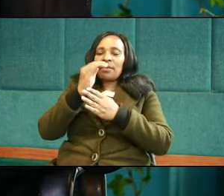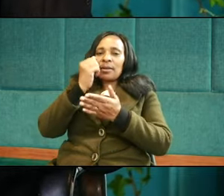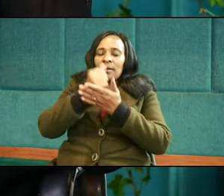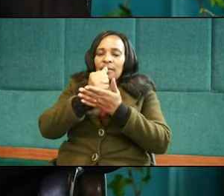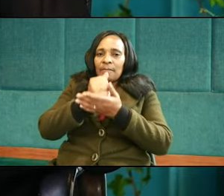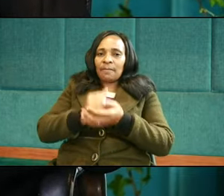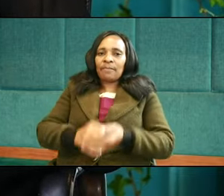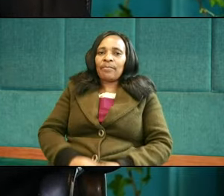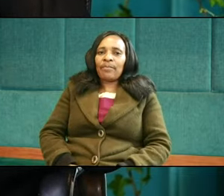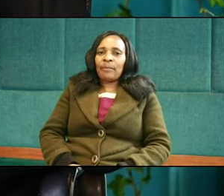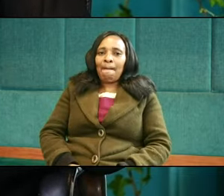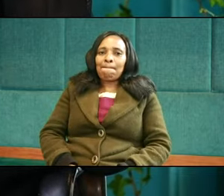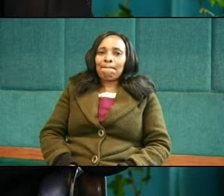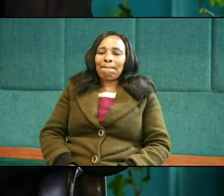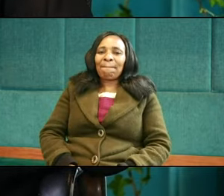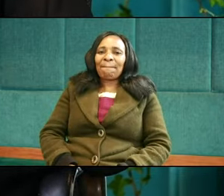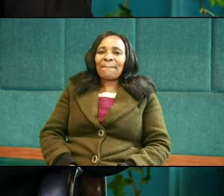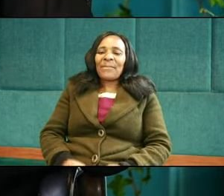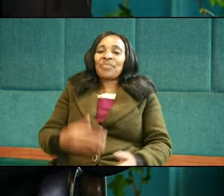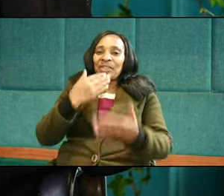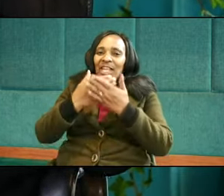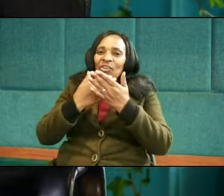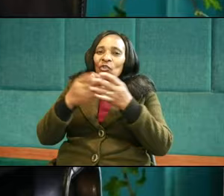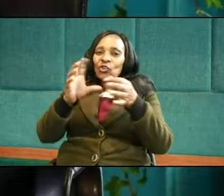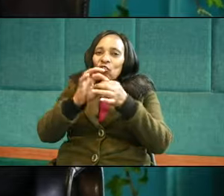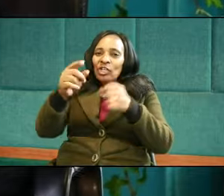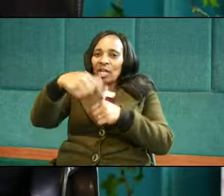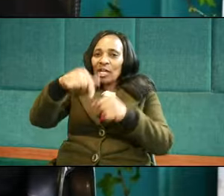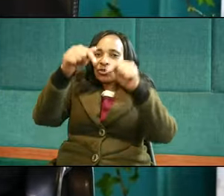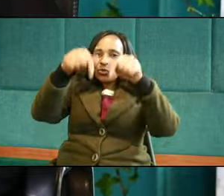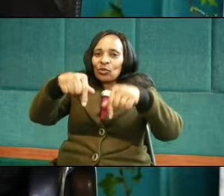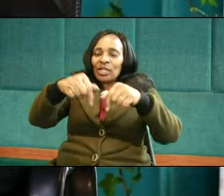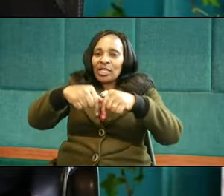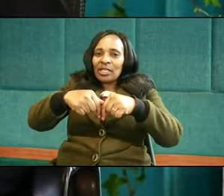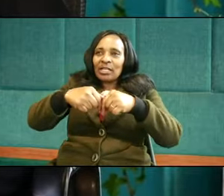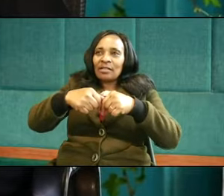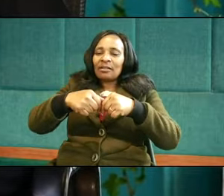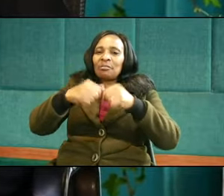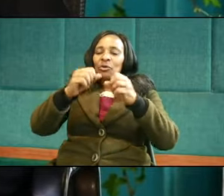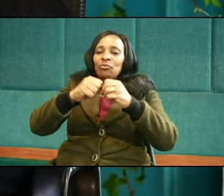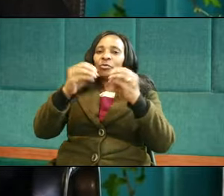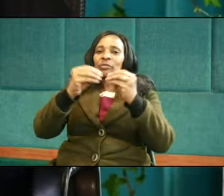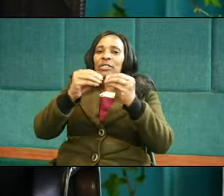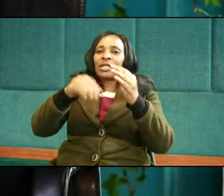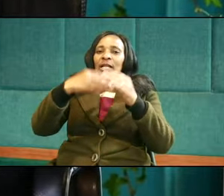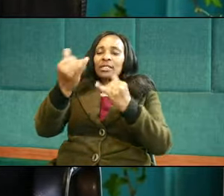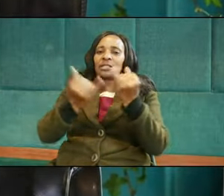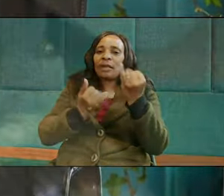Amen. Thank you for joining us today. We'll meet again next time.